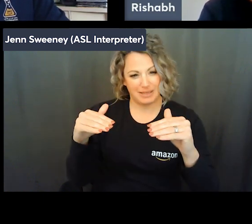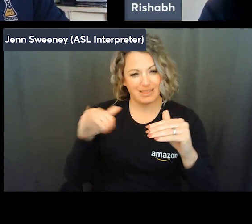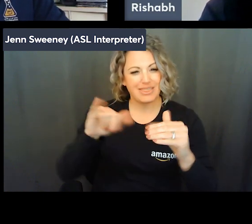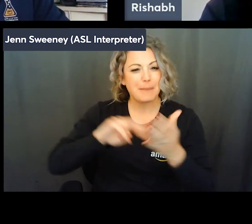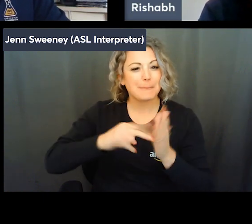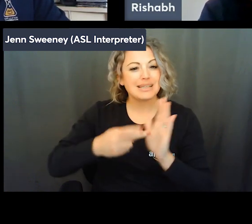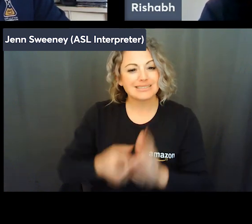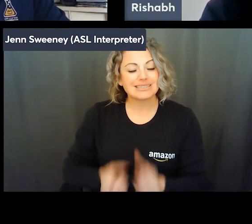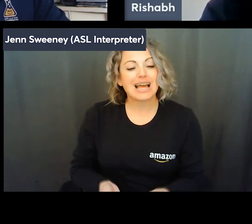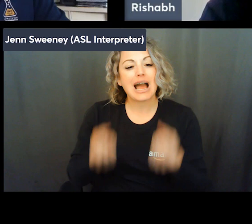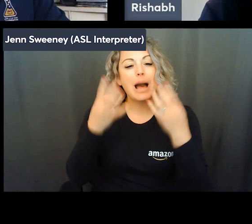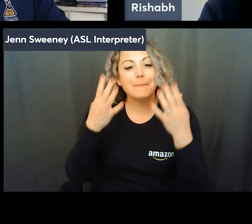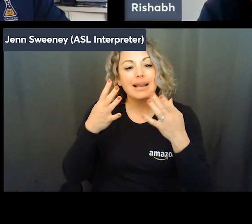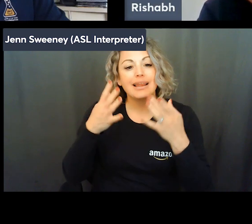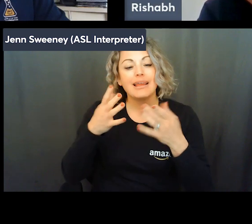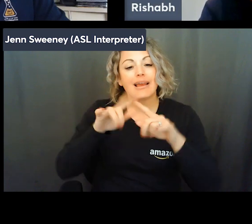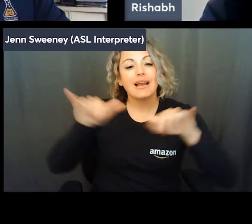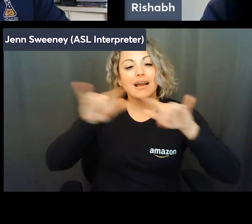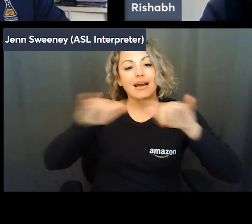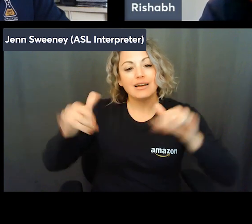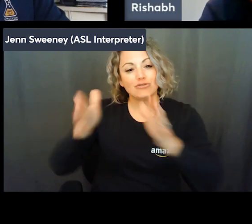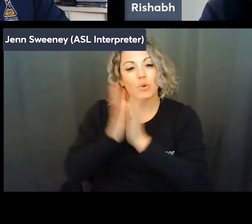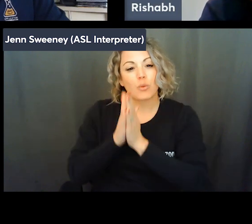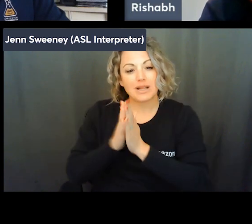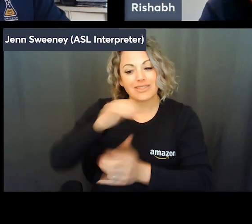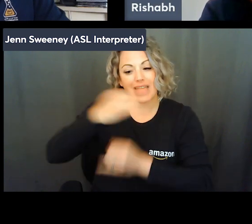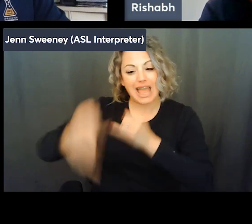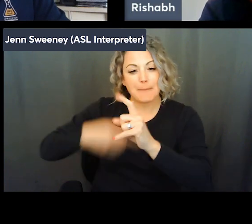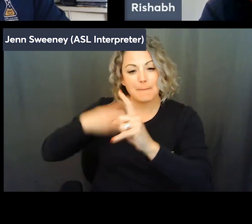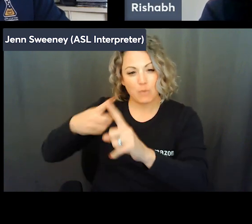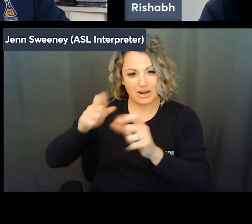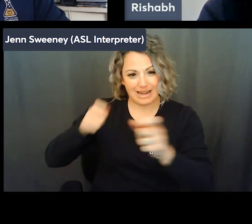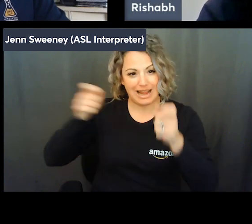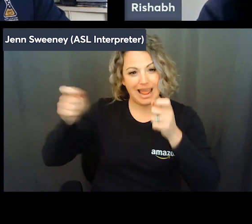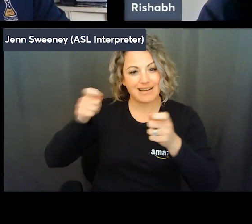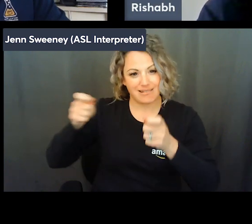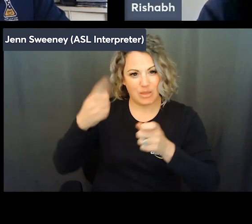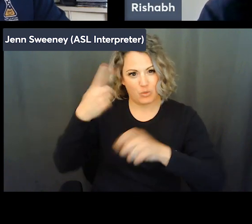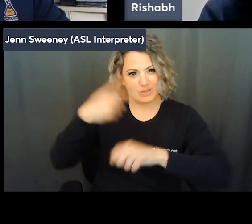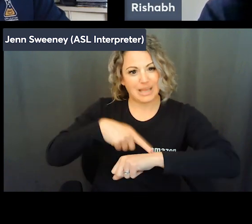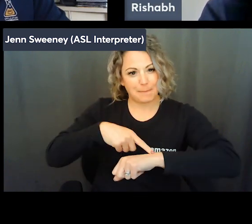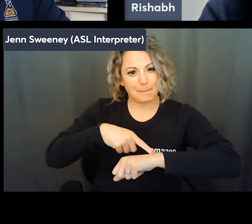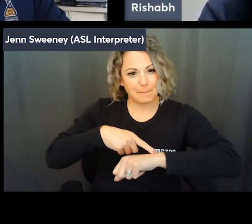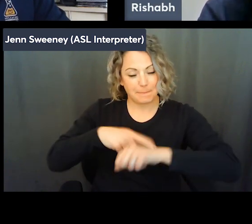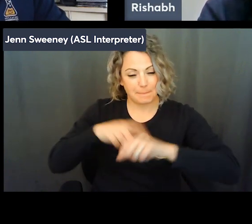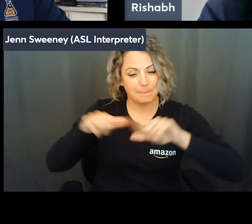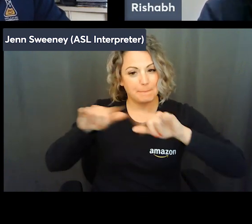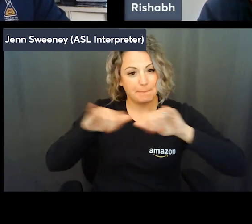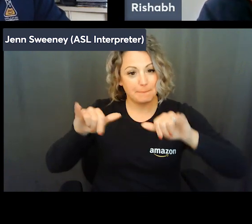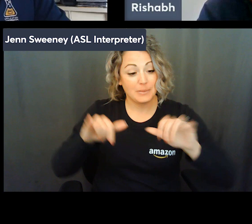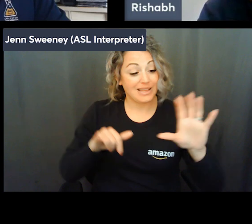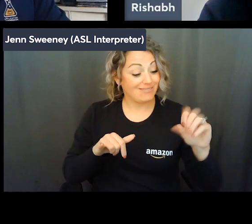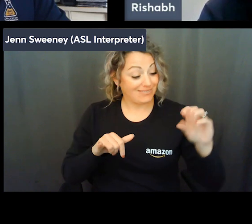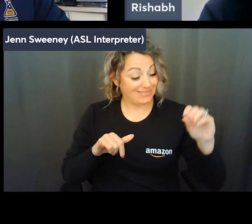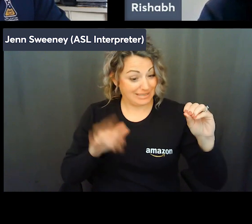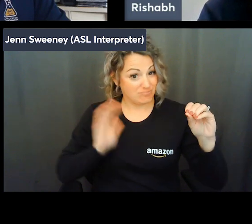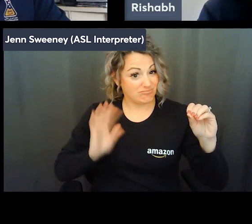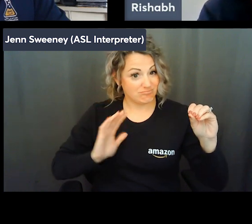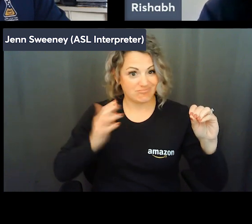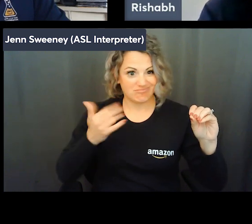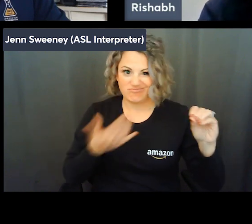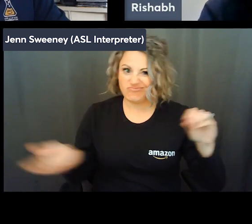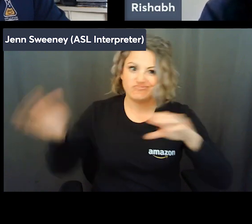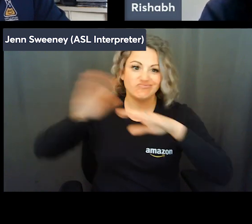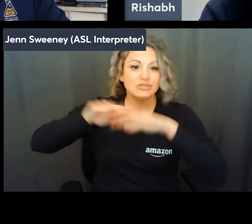of concurrent requests that endpoint can handle at a given time. That is going up from 50 to 200. So that